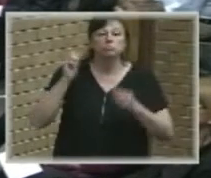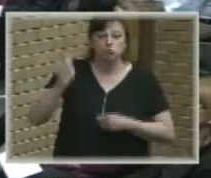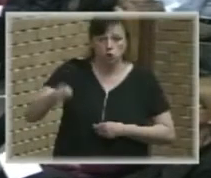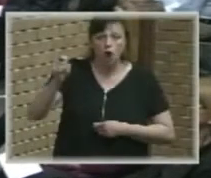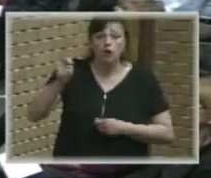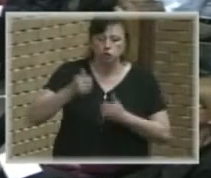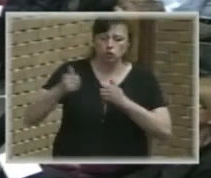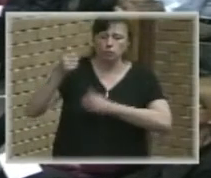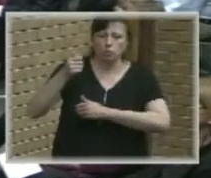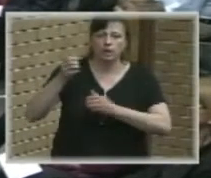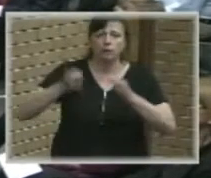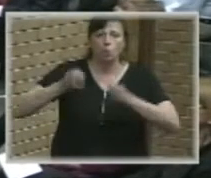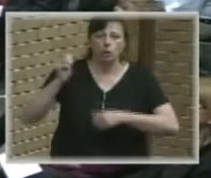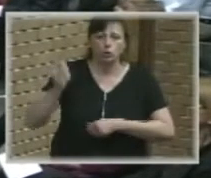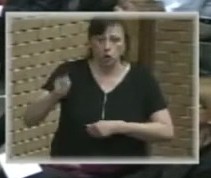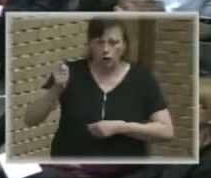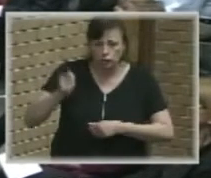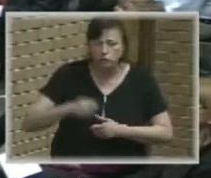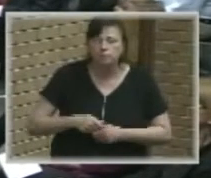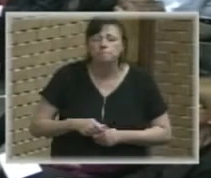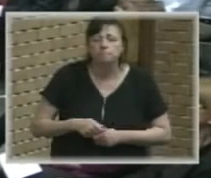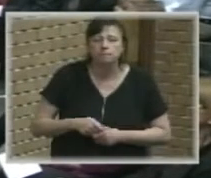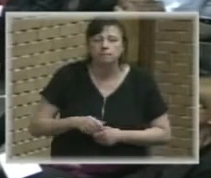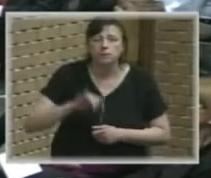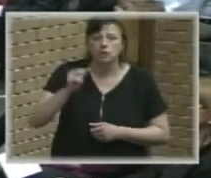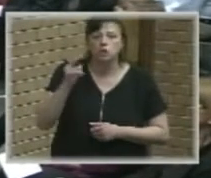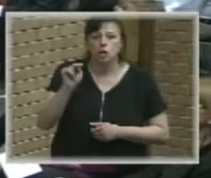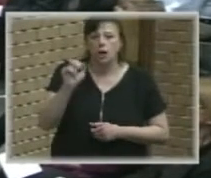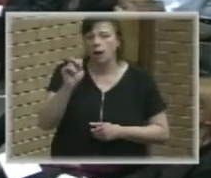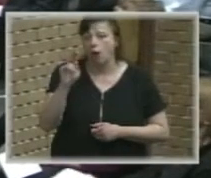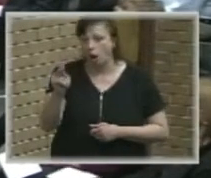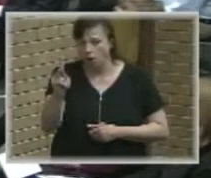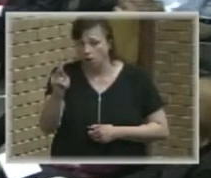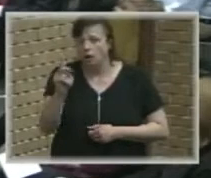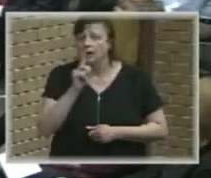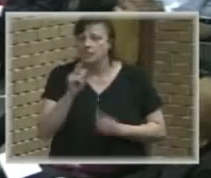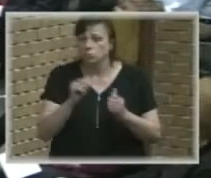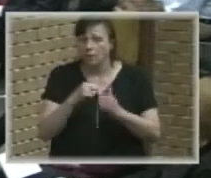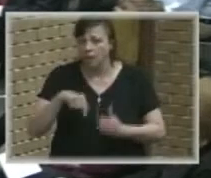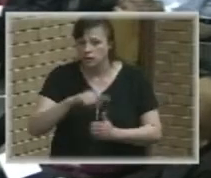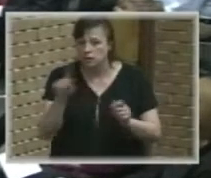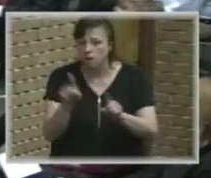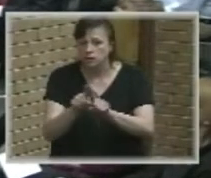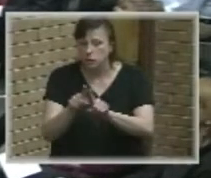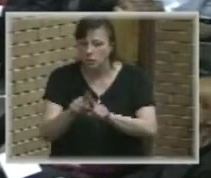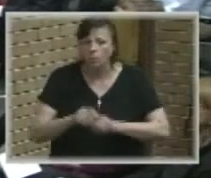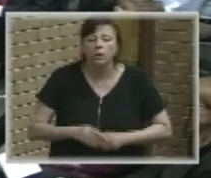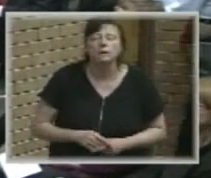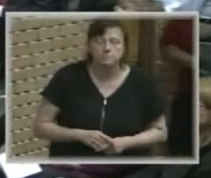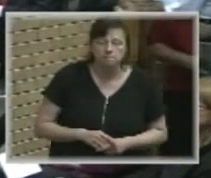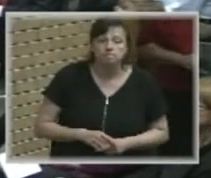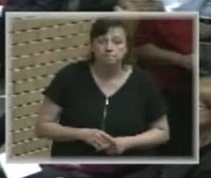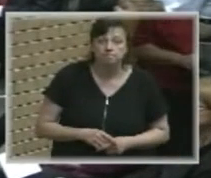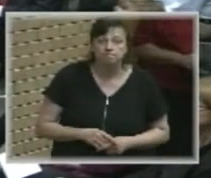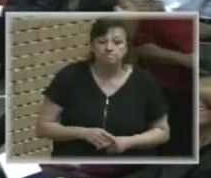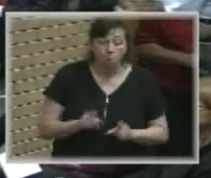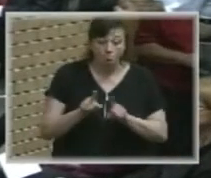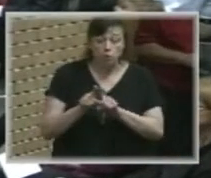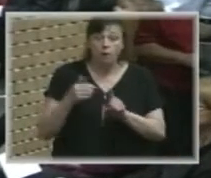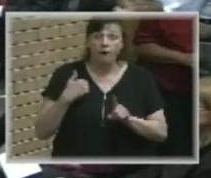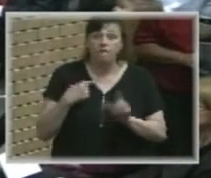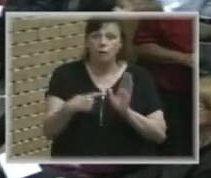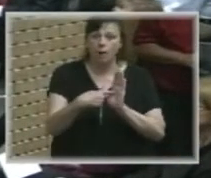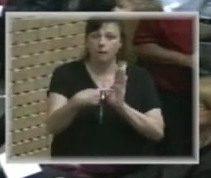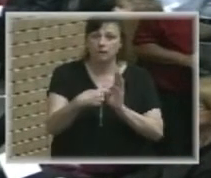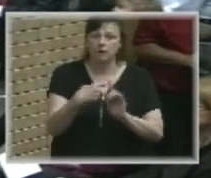Supreme Court Judge, State Supreme Court Judge John Ark is with us. We have representatives from